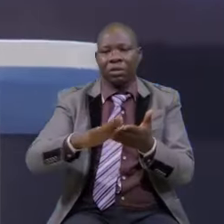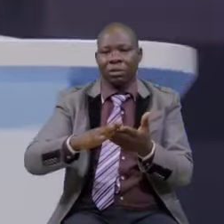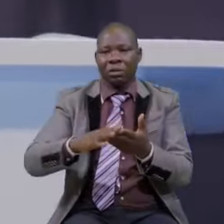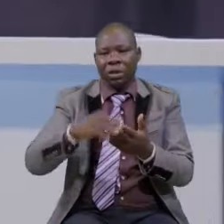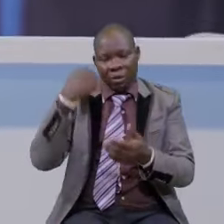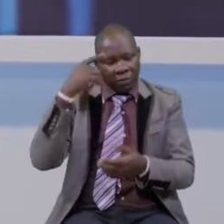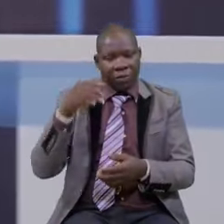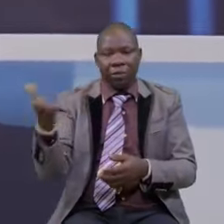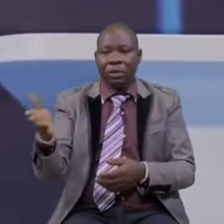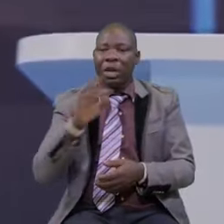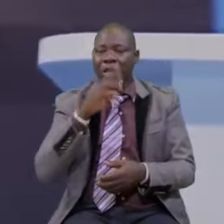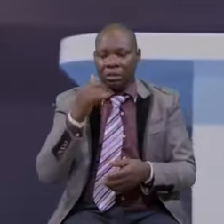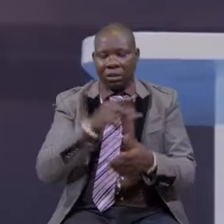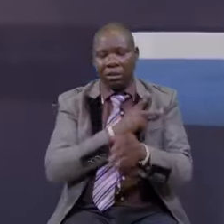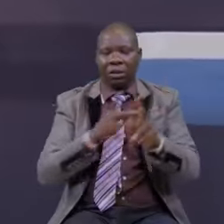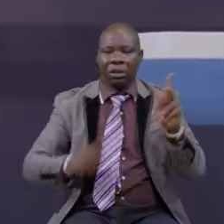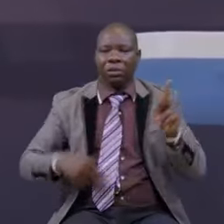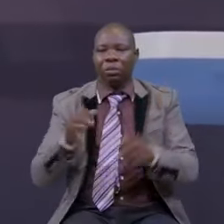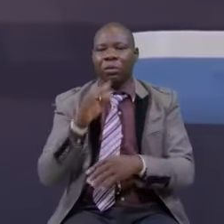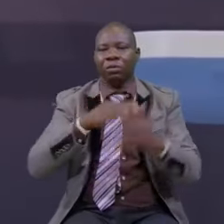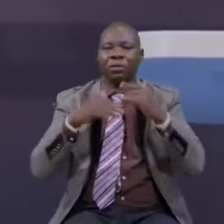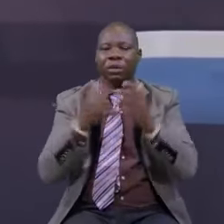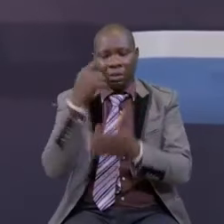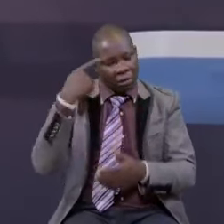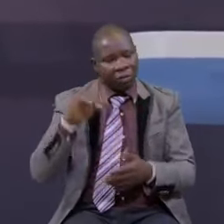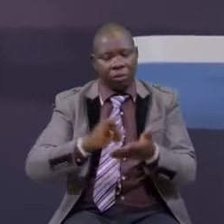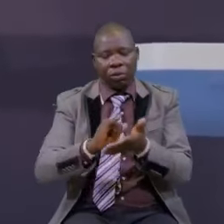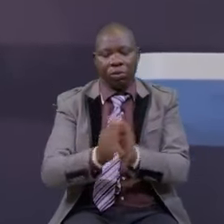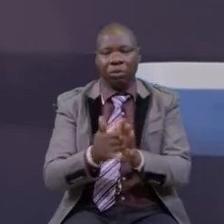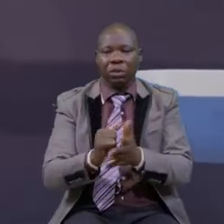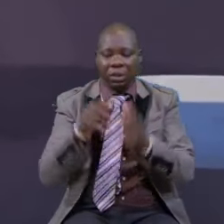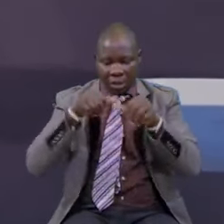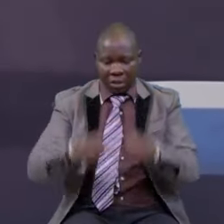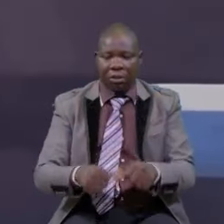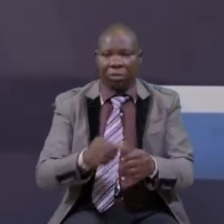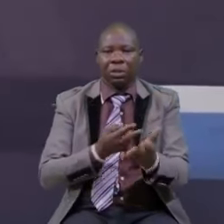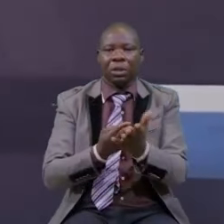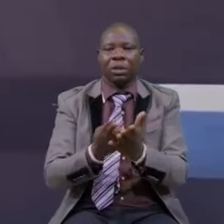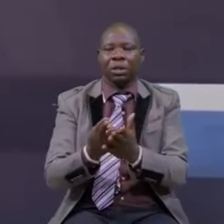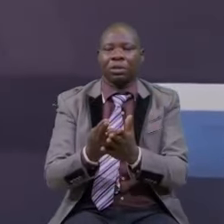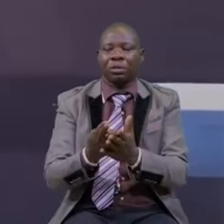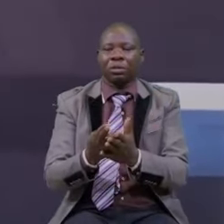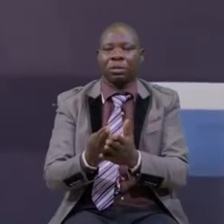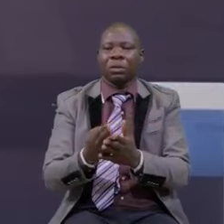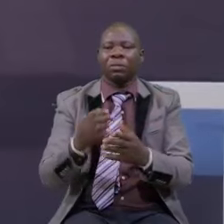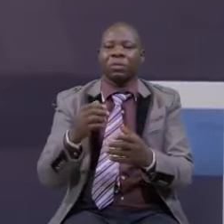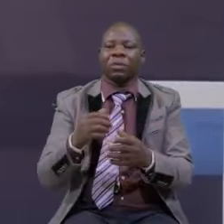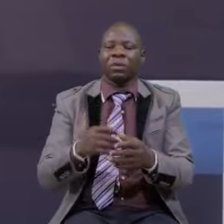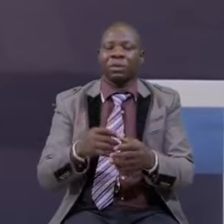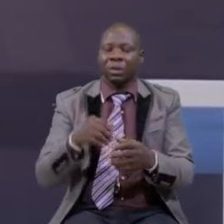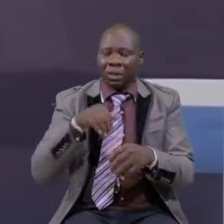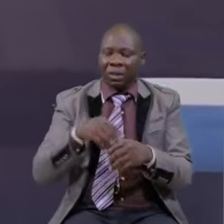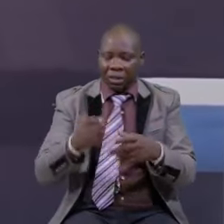who remain righteous in spite of the persecution, in spite of